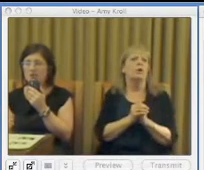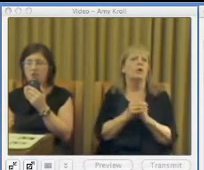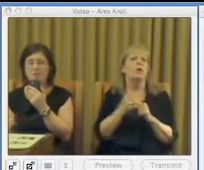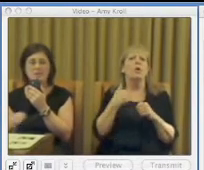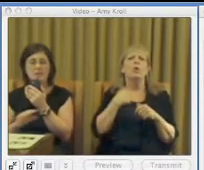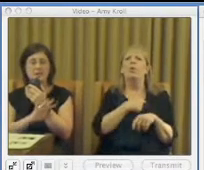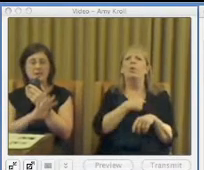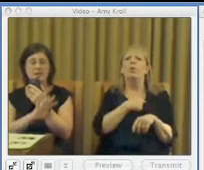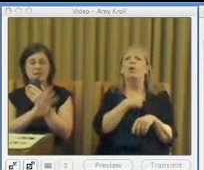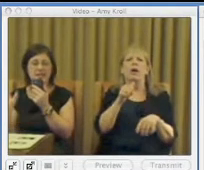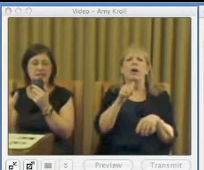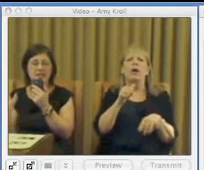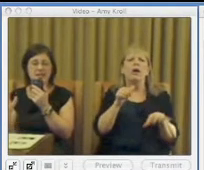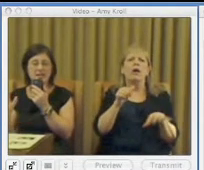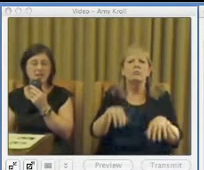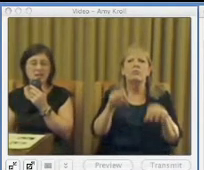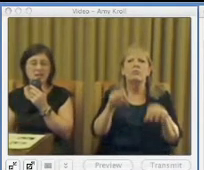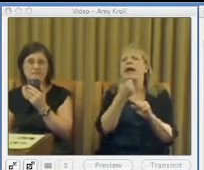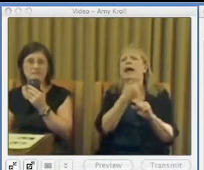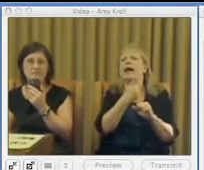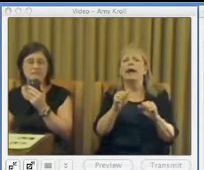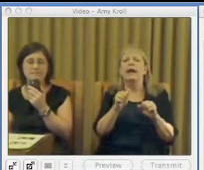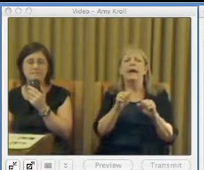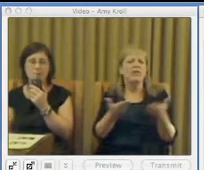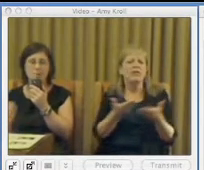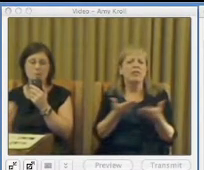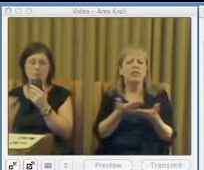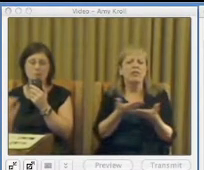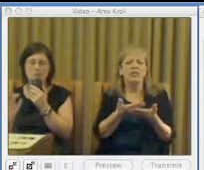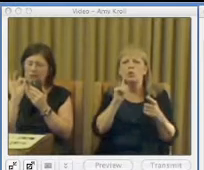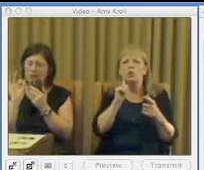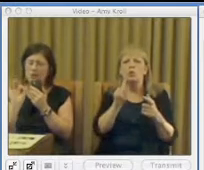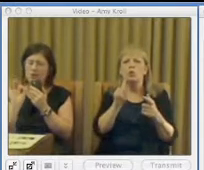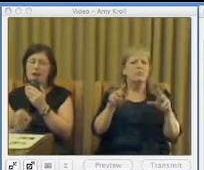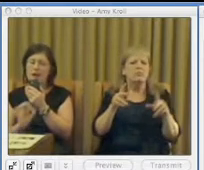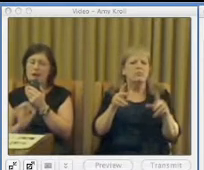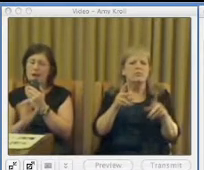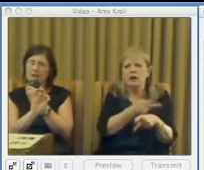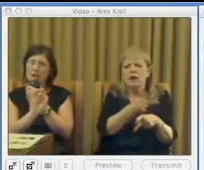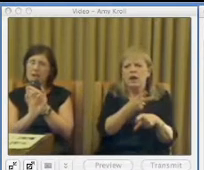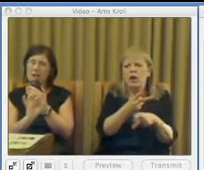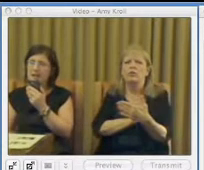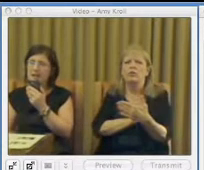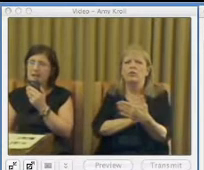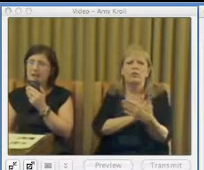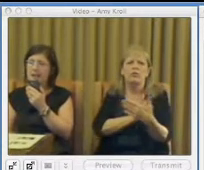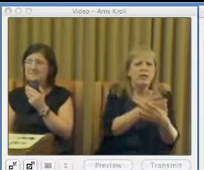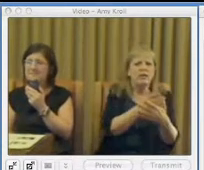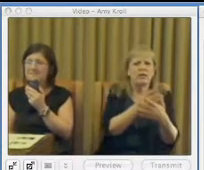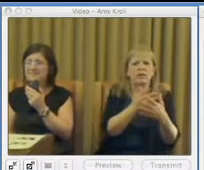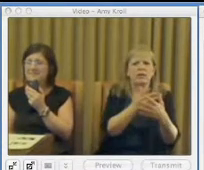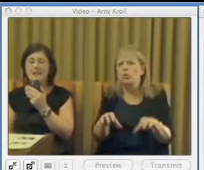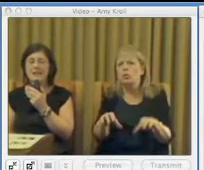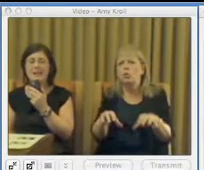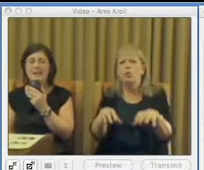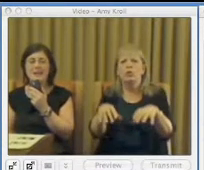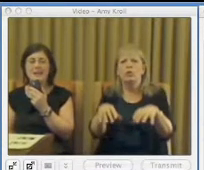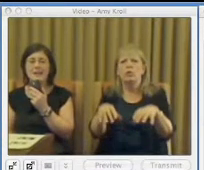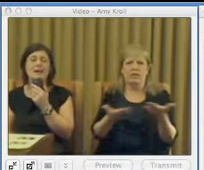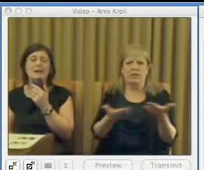No interventions by the interpreter, initiated by the interpreter, so we would only interpret what everybody else was saying.